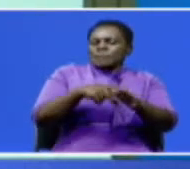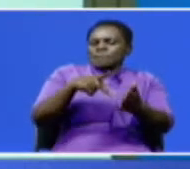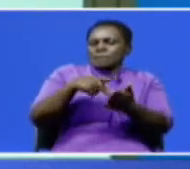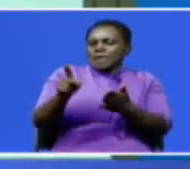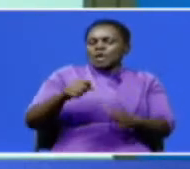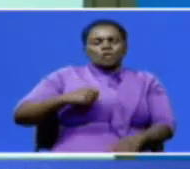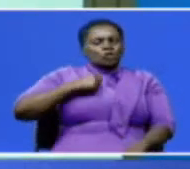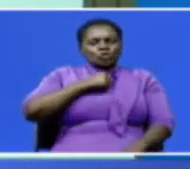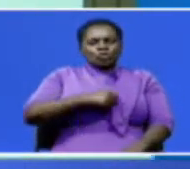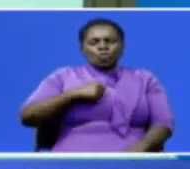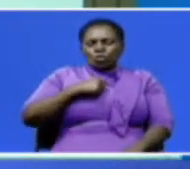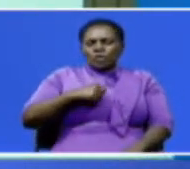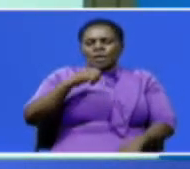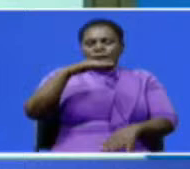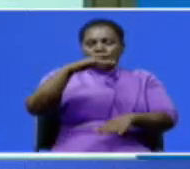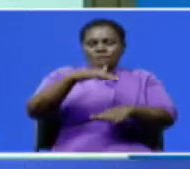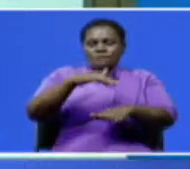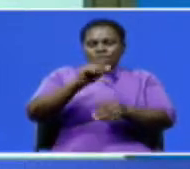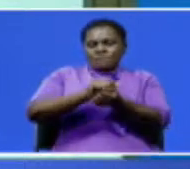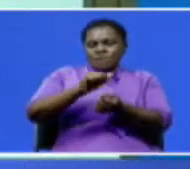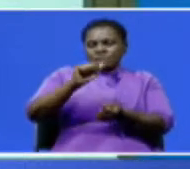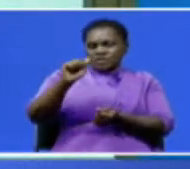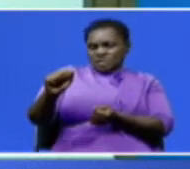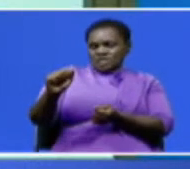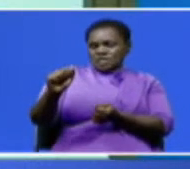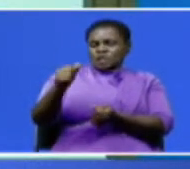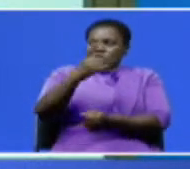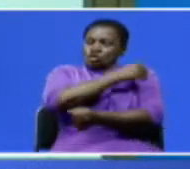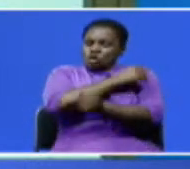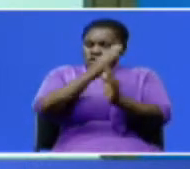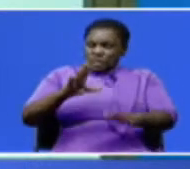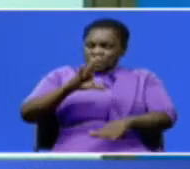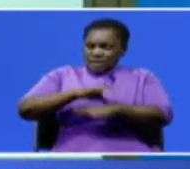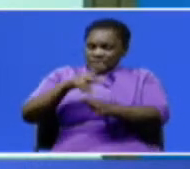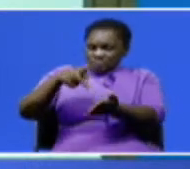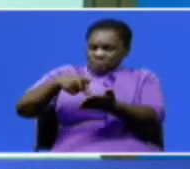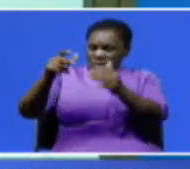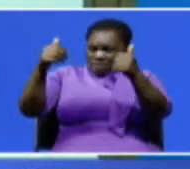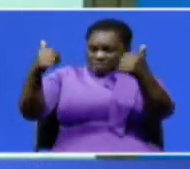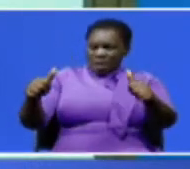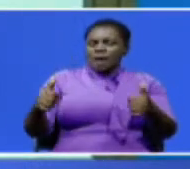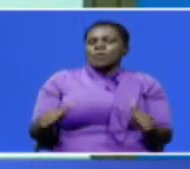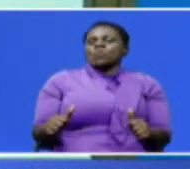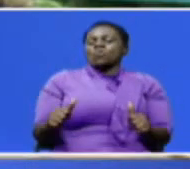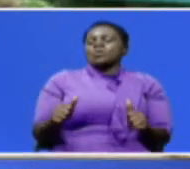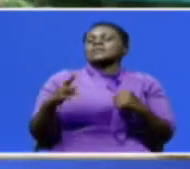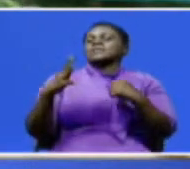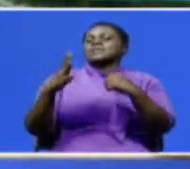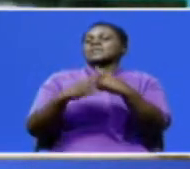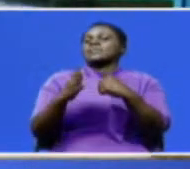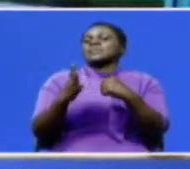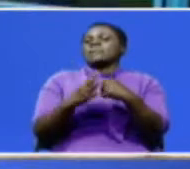unfortunate that today, the 15th, most of the doctors have not been paid their September salary.